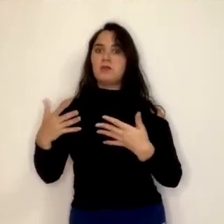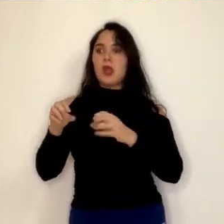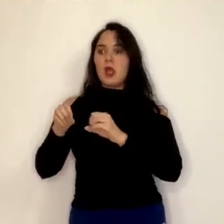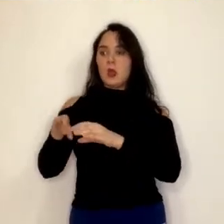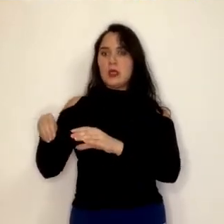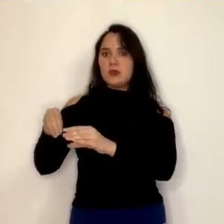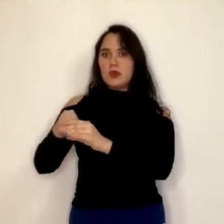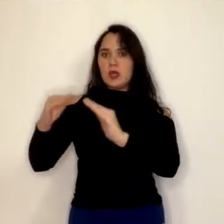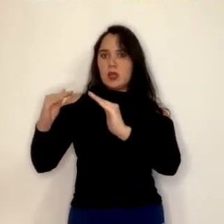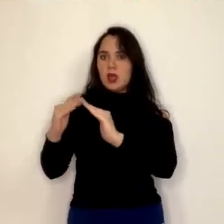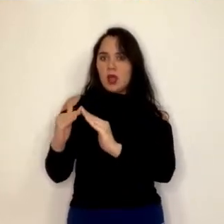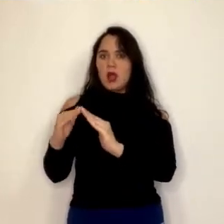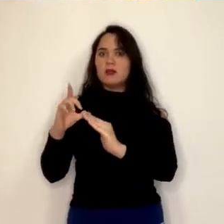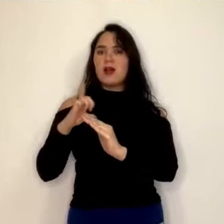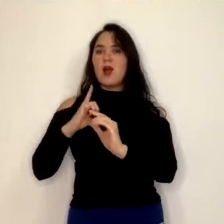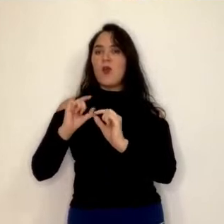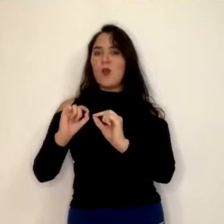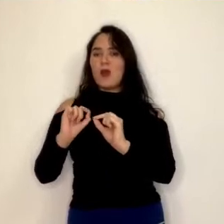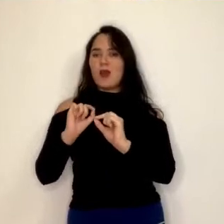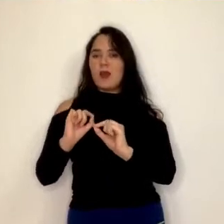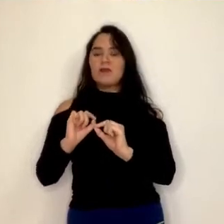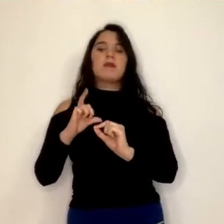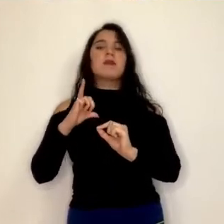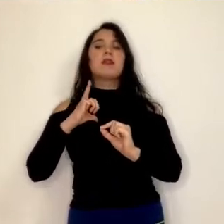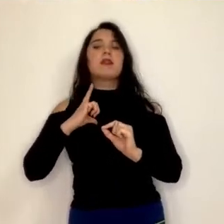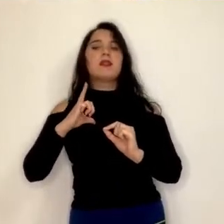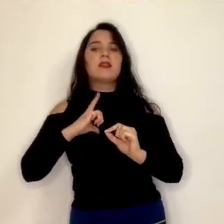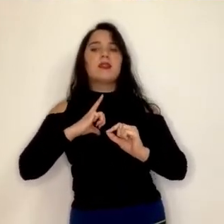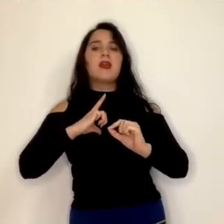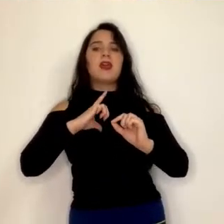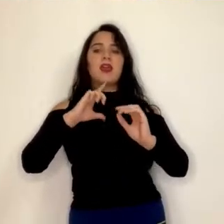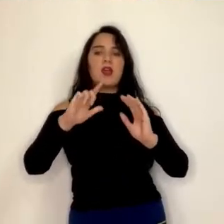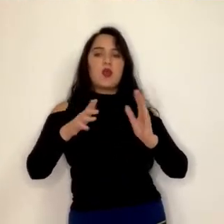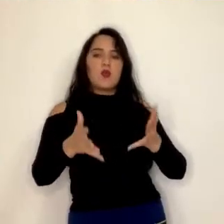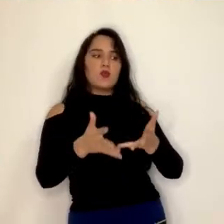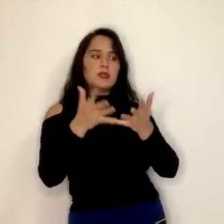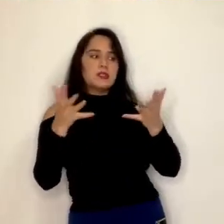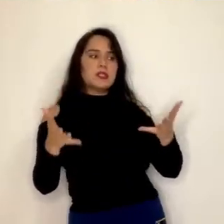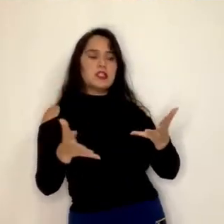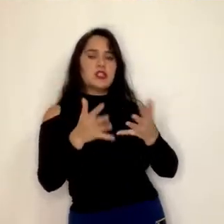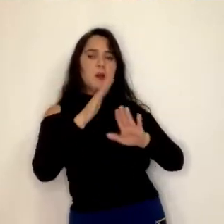And homeschooling is part of a broader